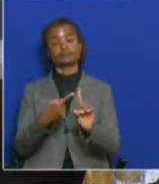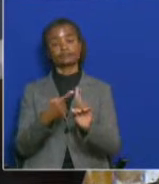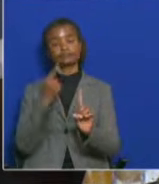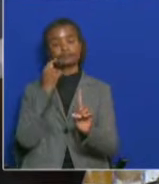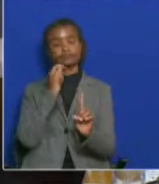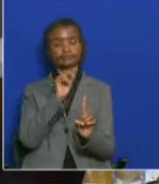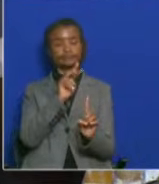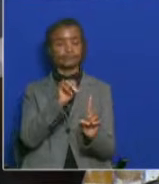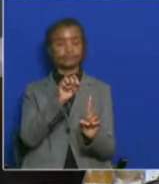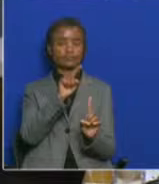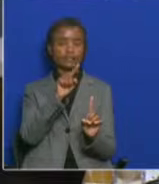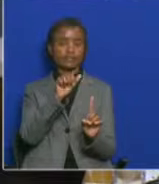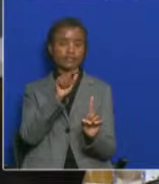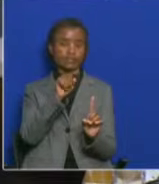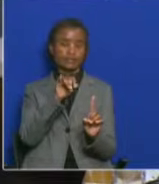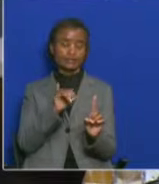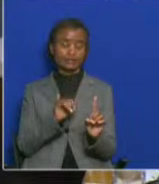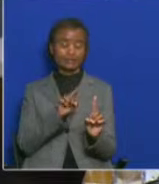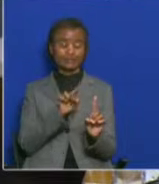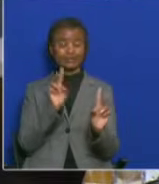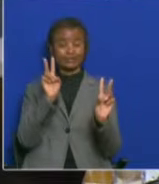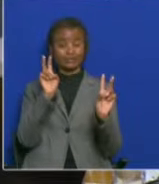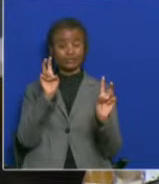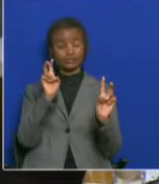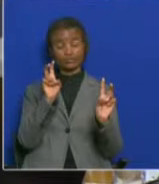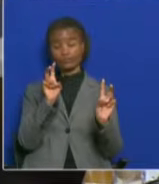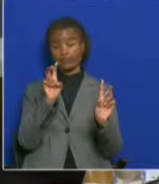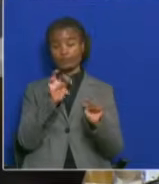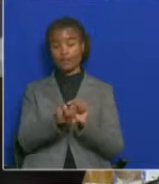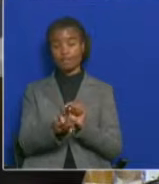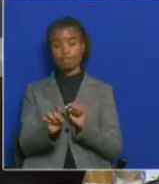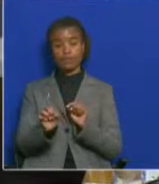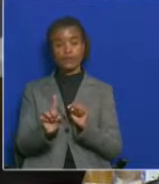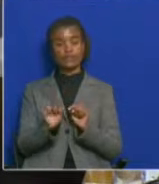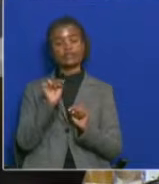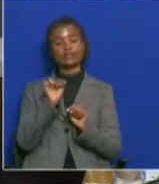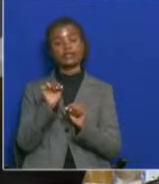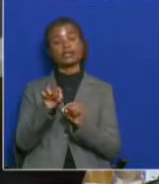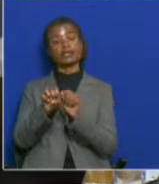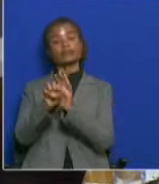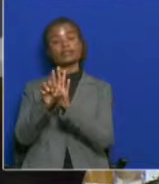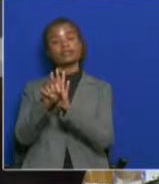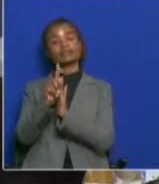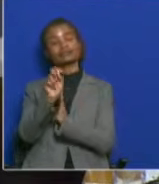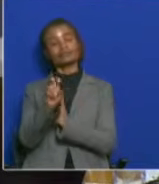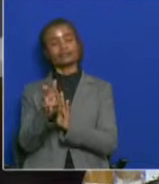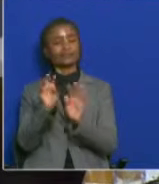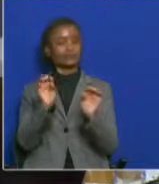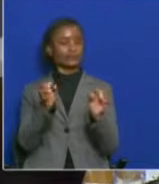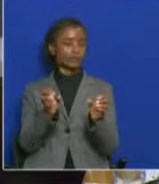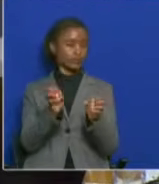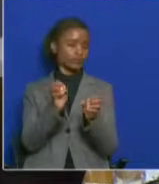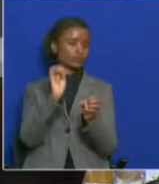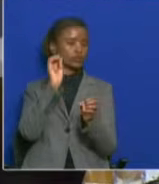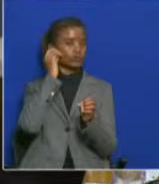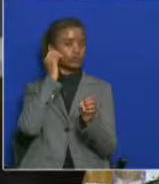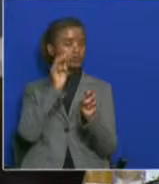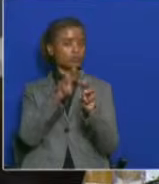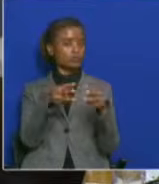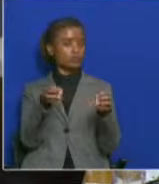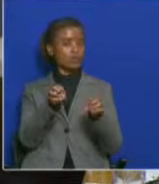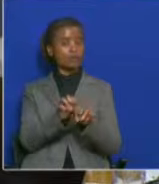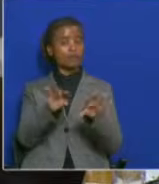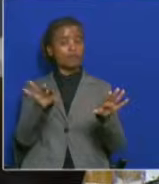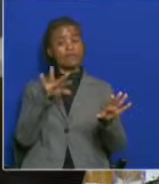reliance on what he describes as media reports that are not based on independent evidence, not